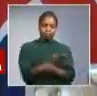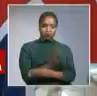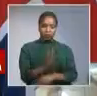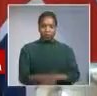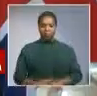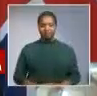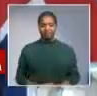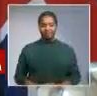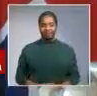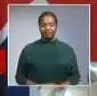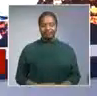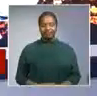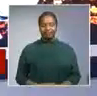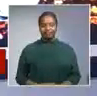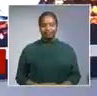ties.